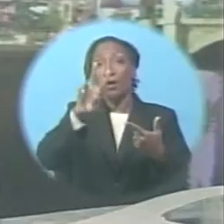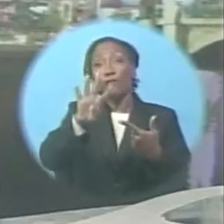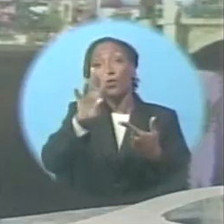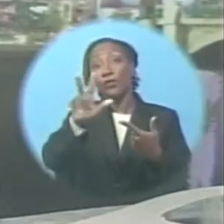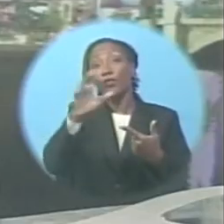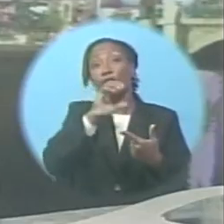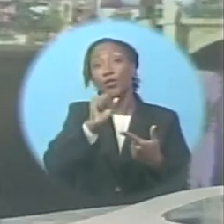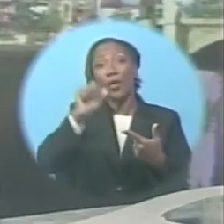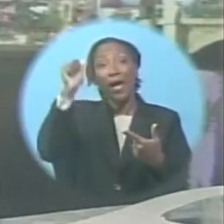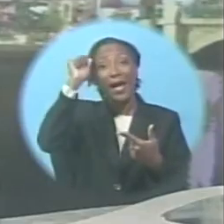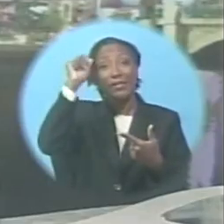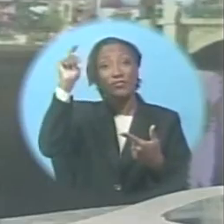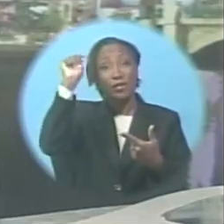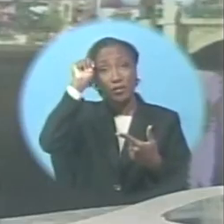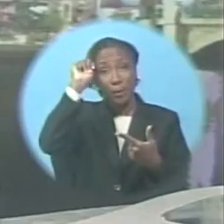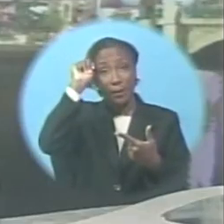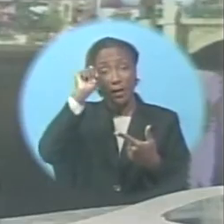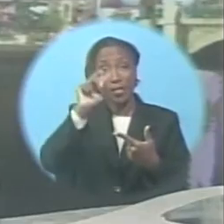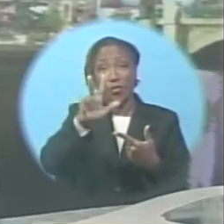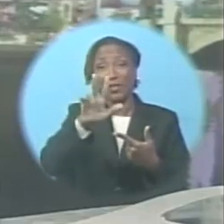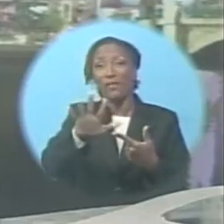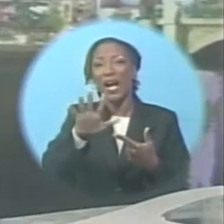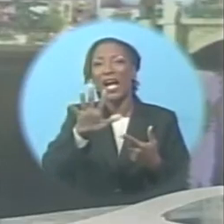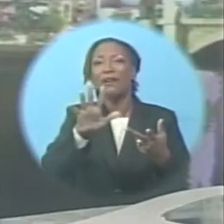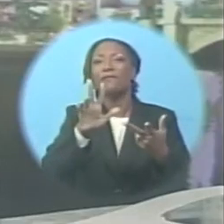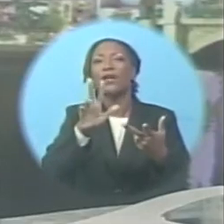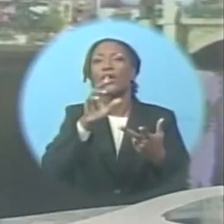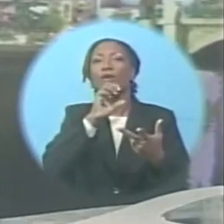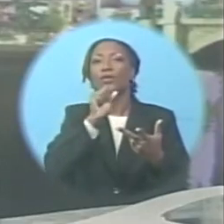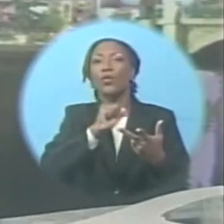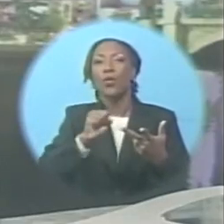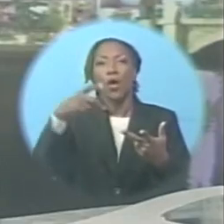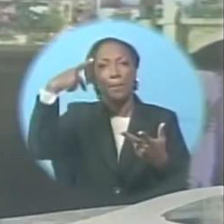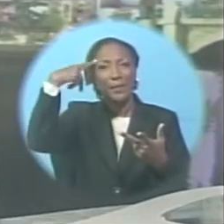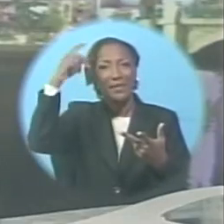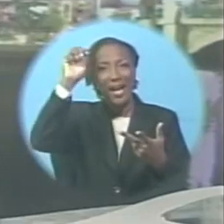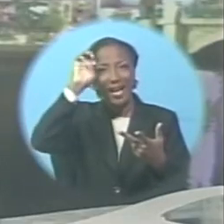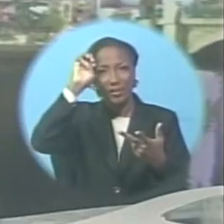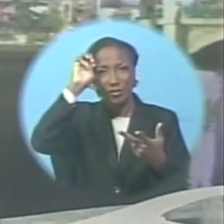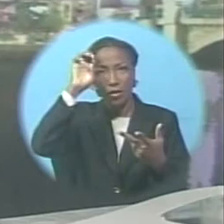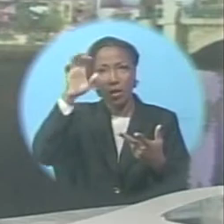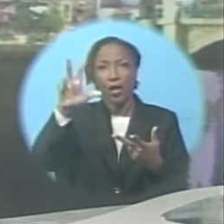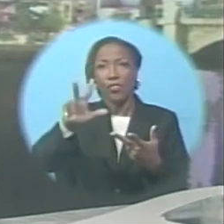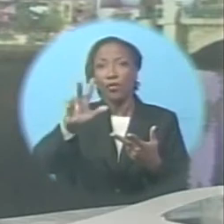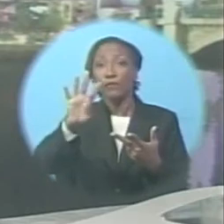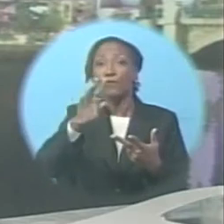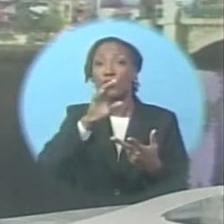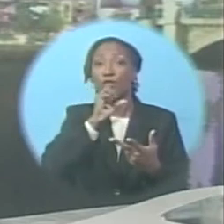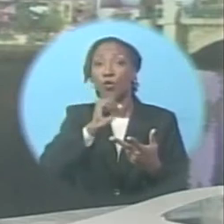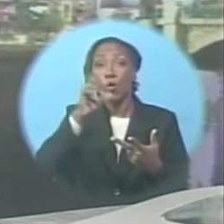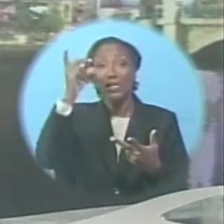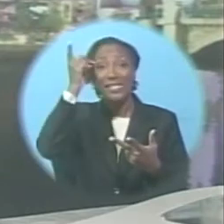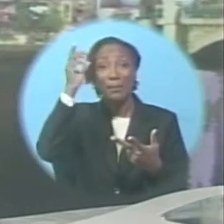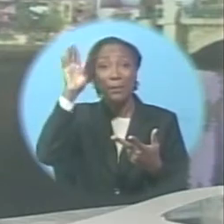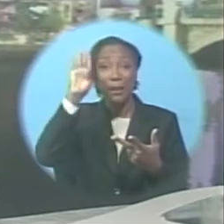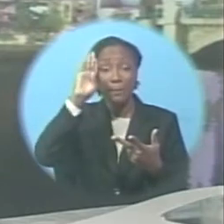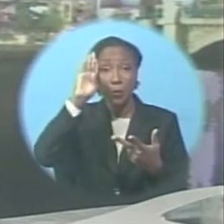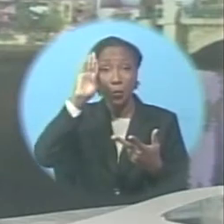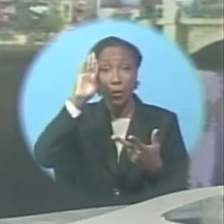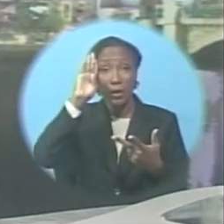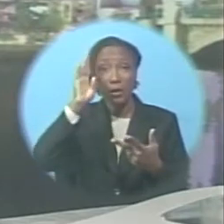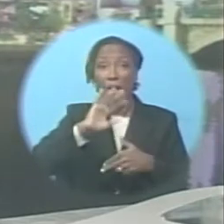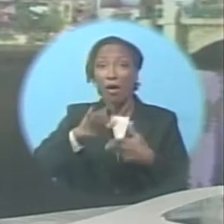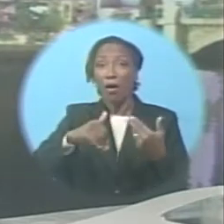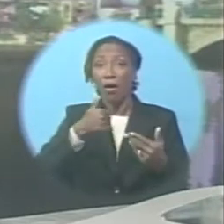43-year-old Andre Toppin of Chapel Land, 35-year-old Peter Edgell of Foul Bay, and 34-year-old Damien Bourne of Parishland